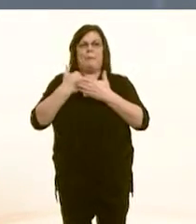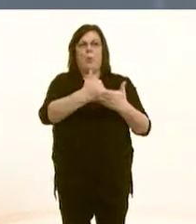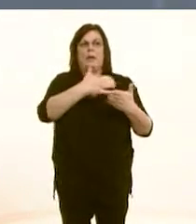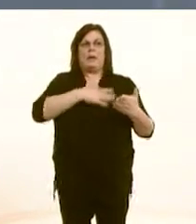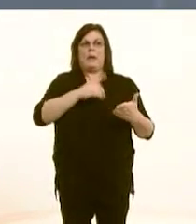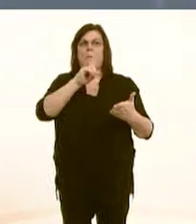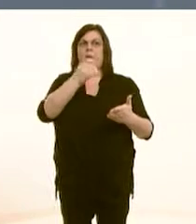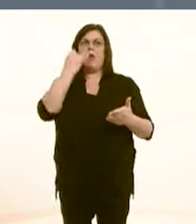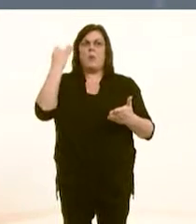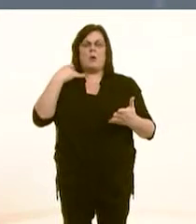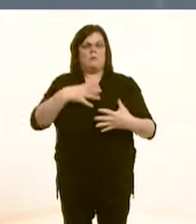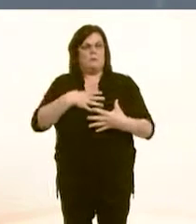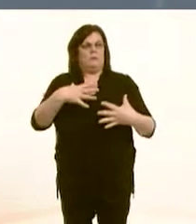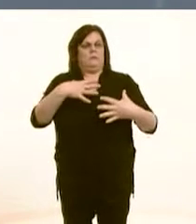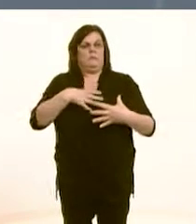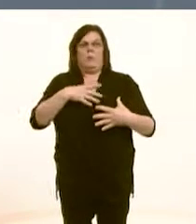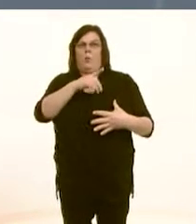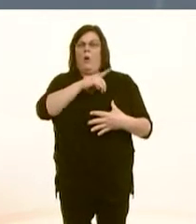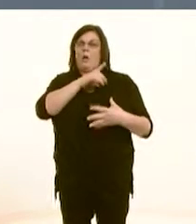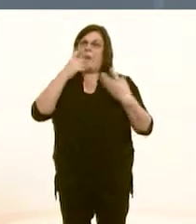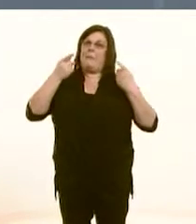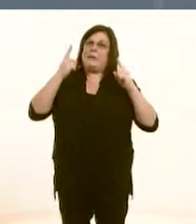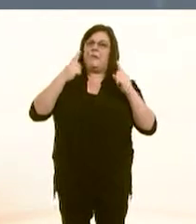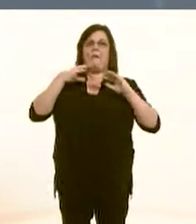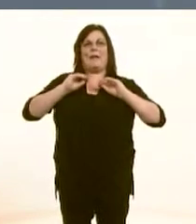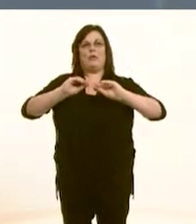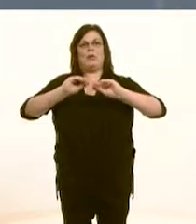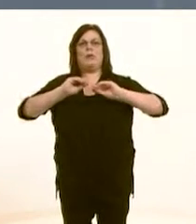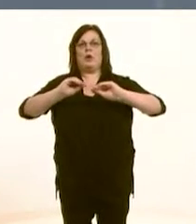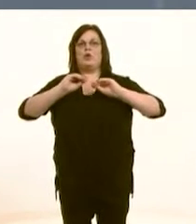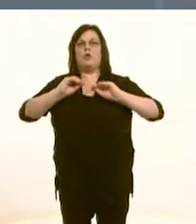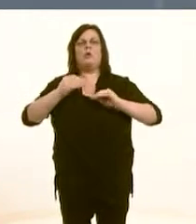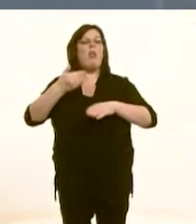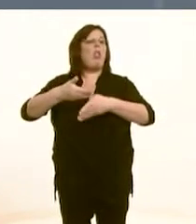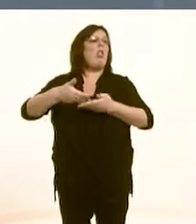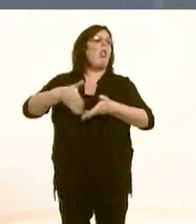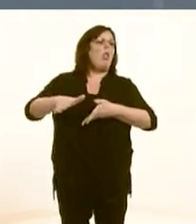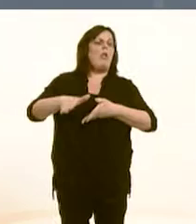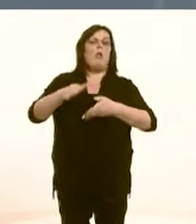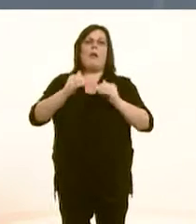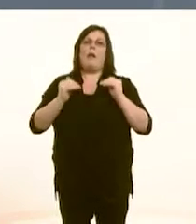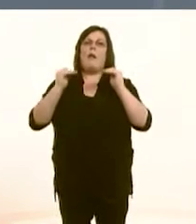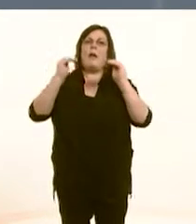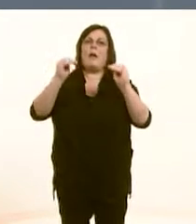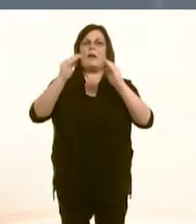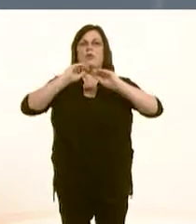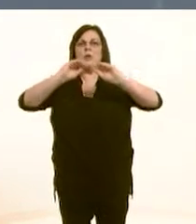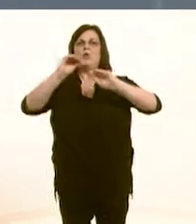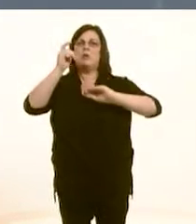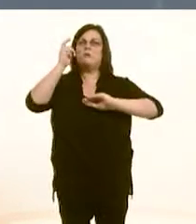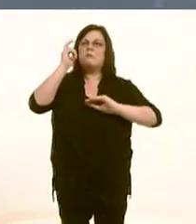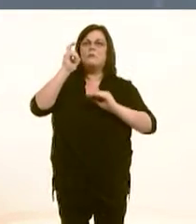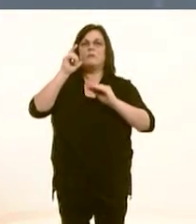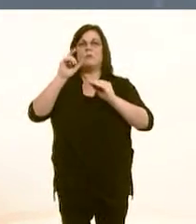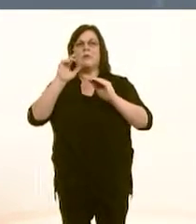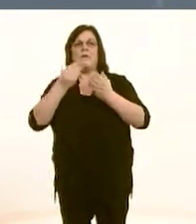shocked last week to hear the Minister for Education's wholesale dismissal of higher education sector's funding concerns,